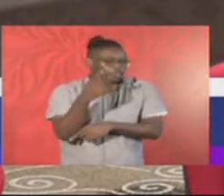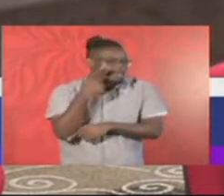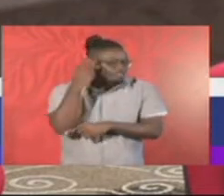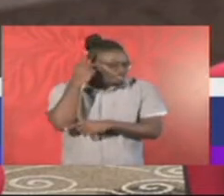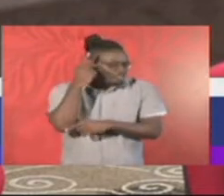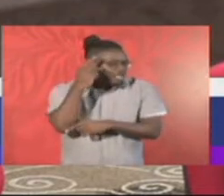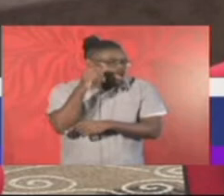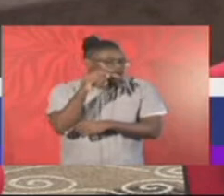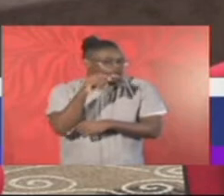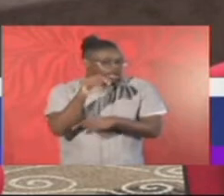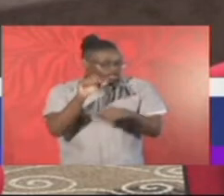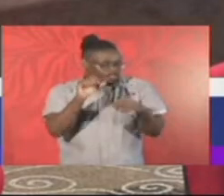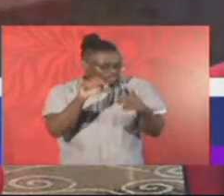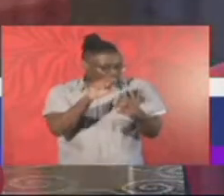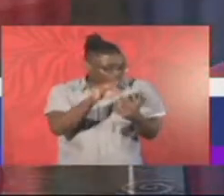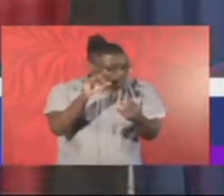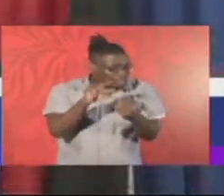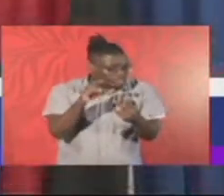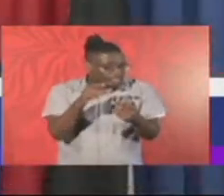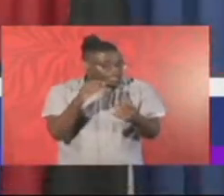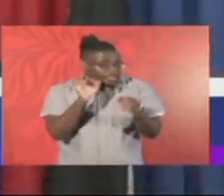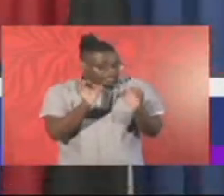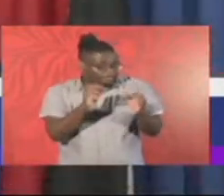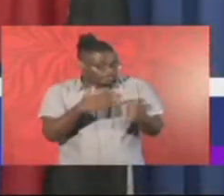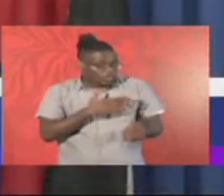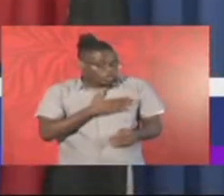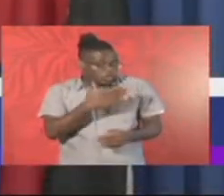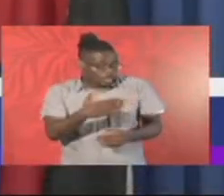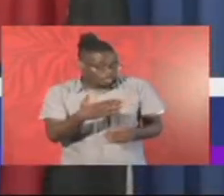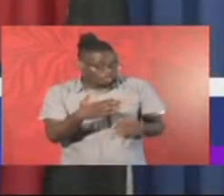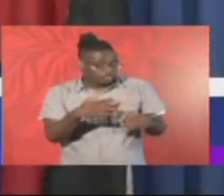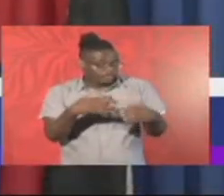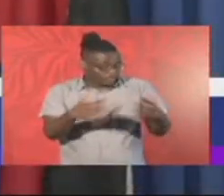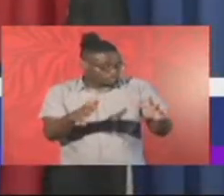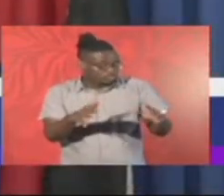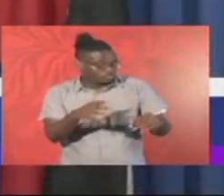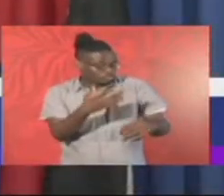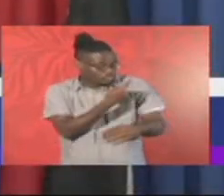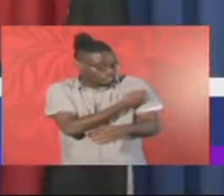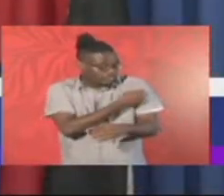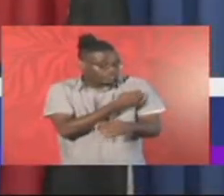if they are vaccinated? I don't understand your question. Okay.